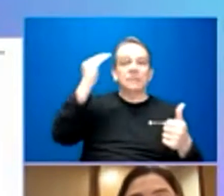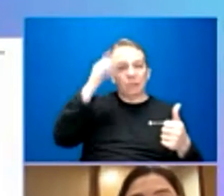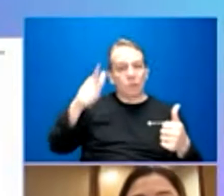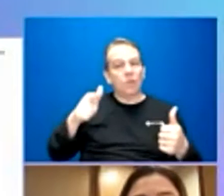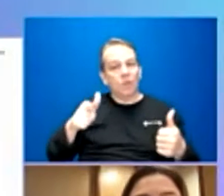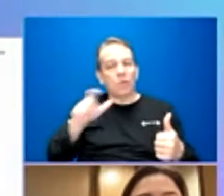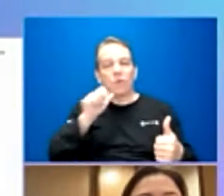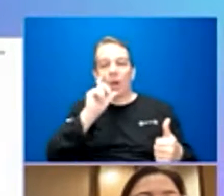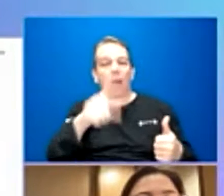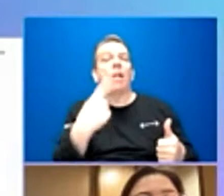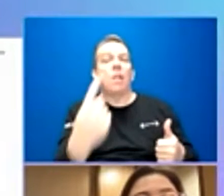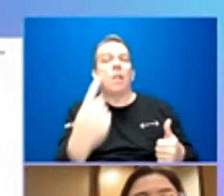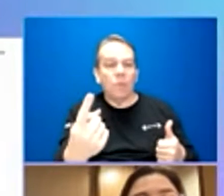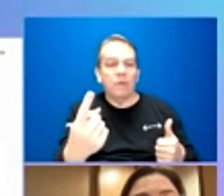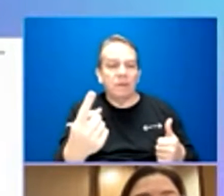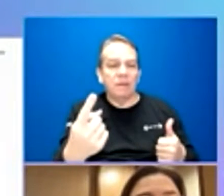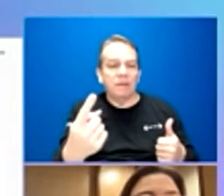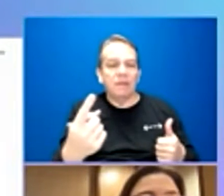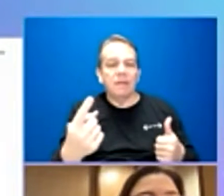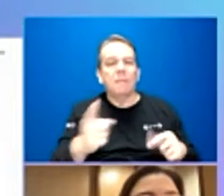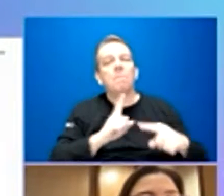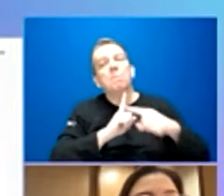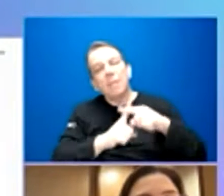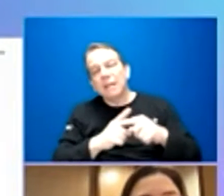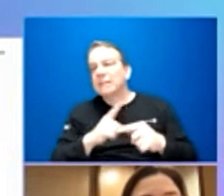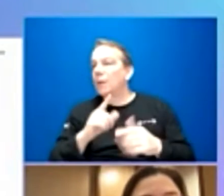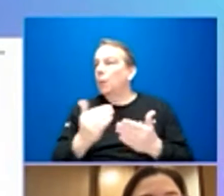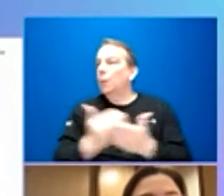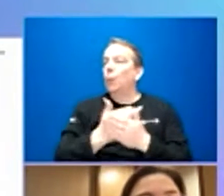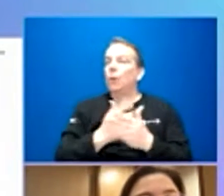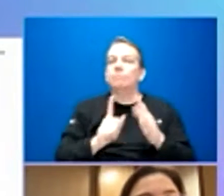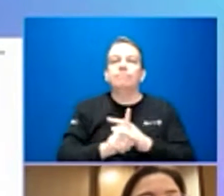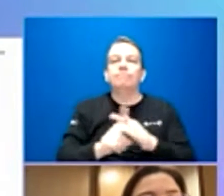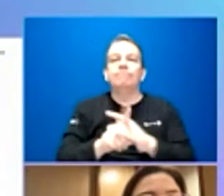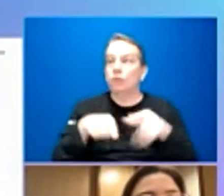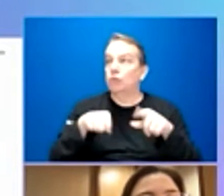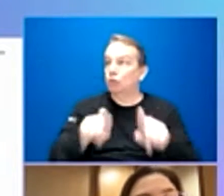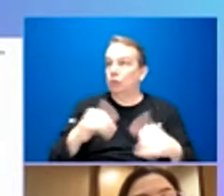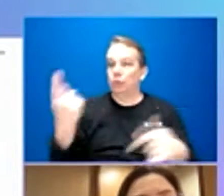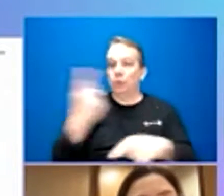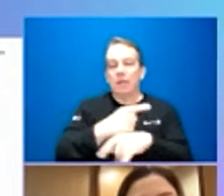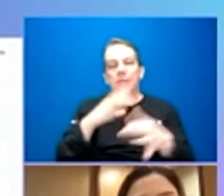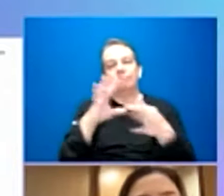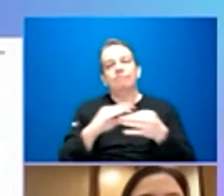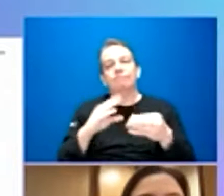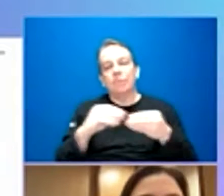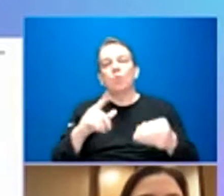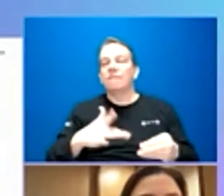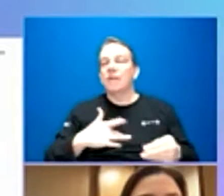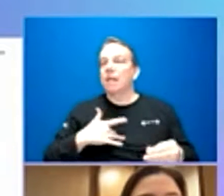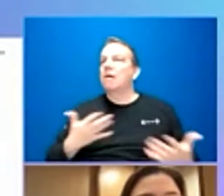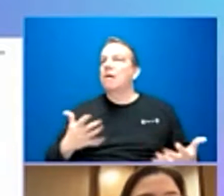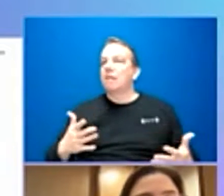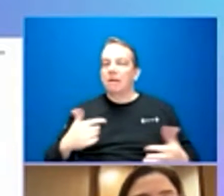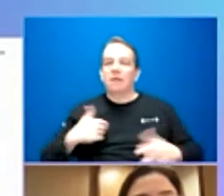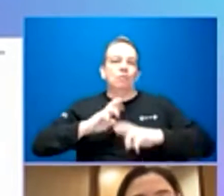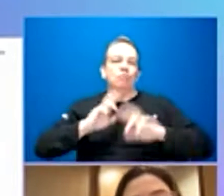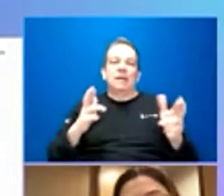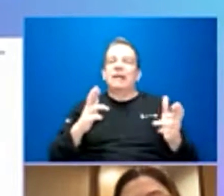not alone. But if there are some new things that you learn in my talk, I hope that you'll feel better equipped to land digital